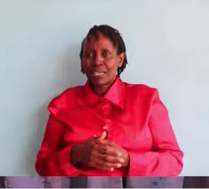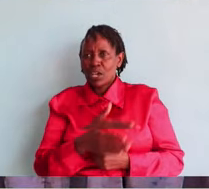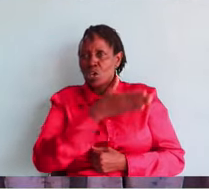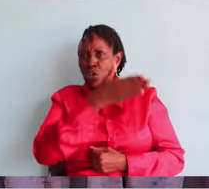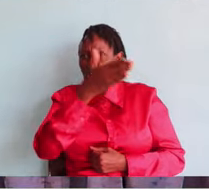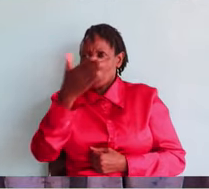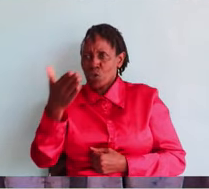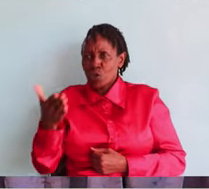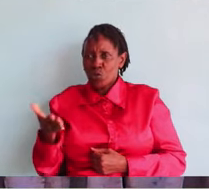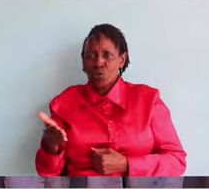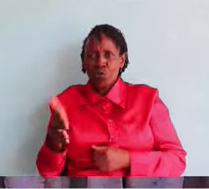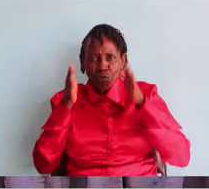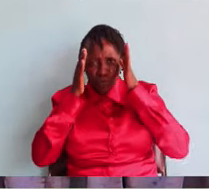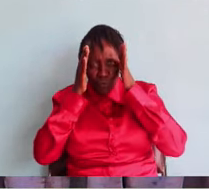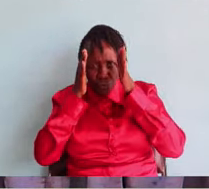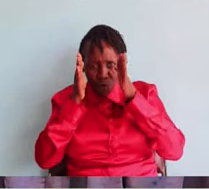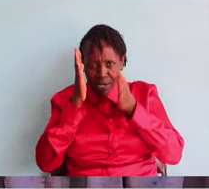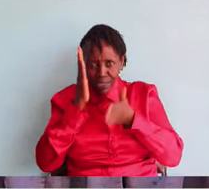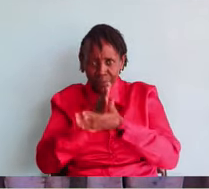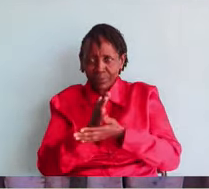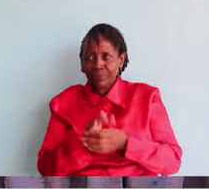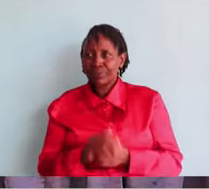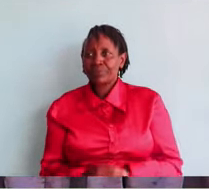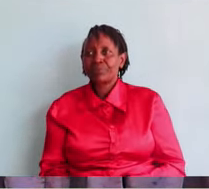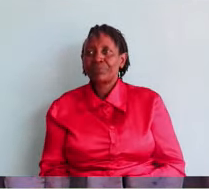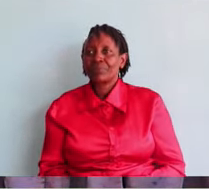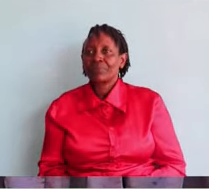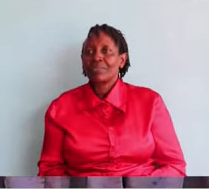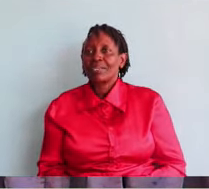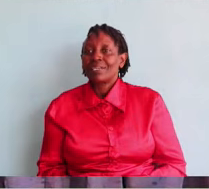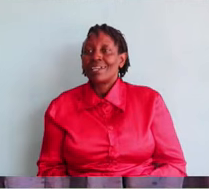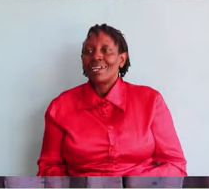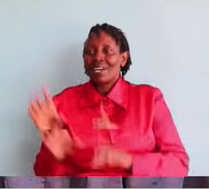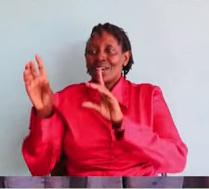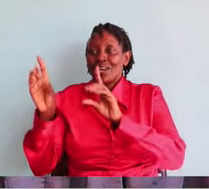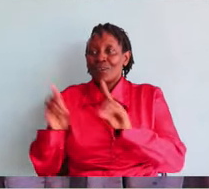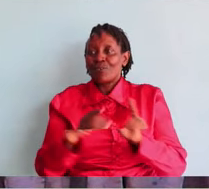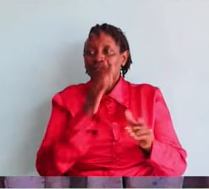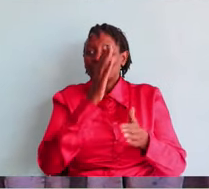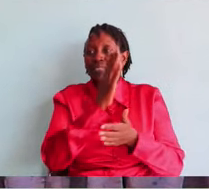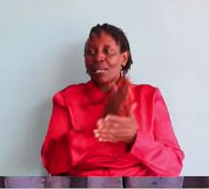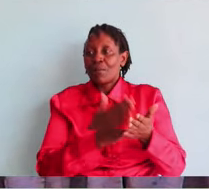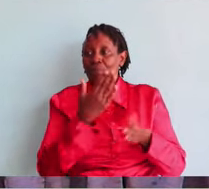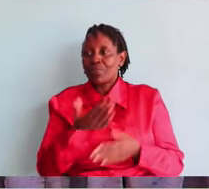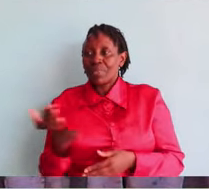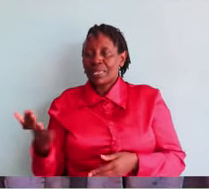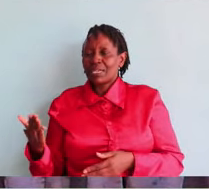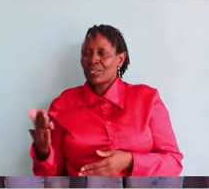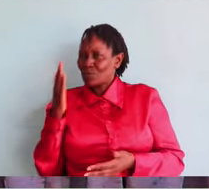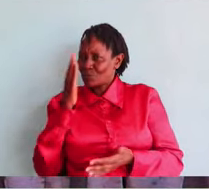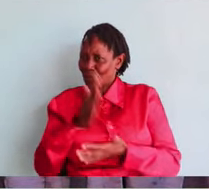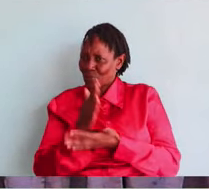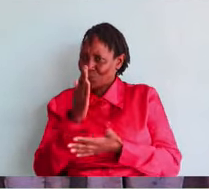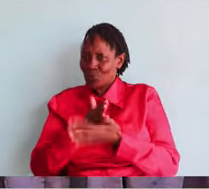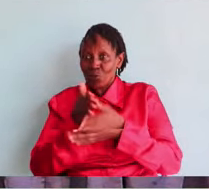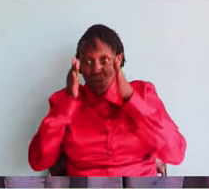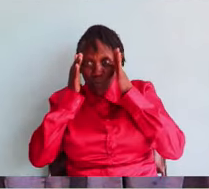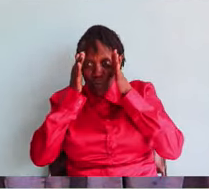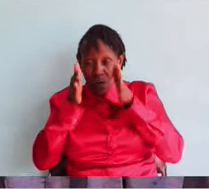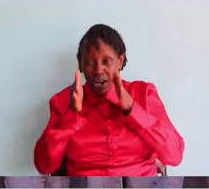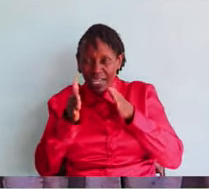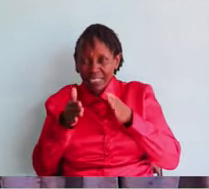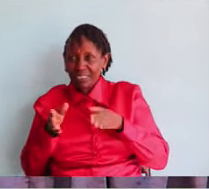casually, especially when you are asked to do something in the church here? Do you commit yourself? Do you get completely devoted, or do you